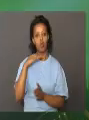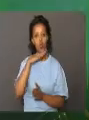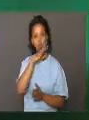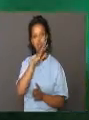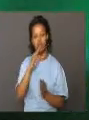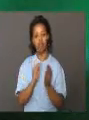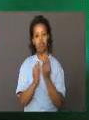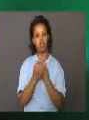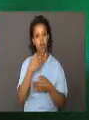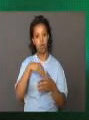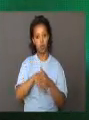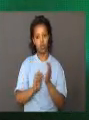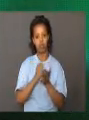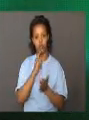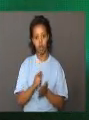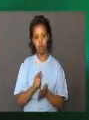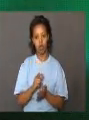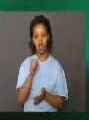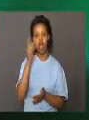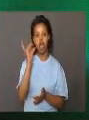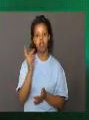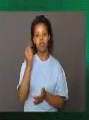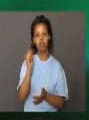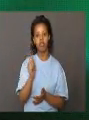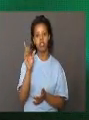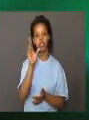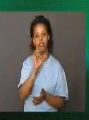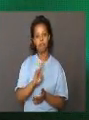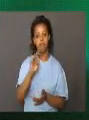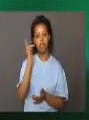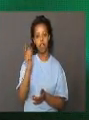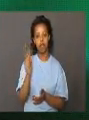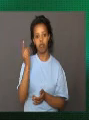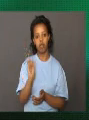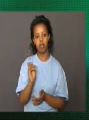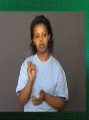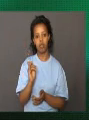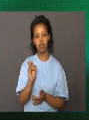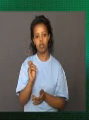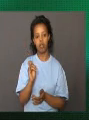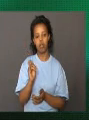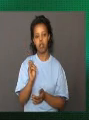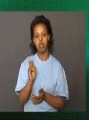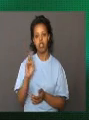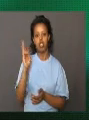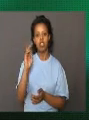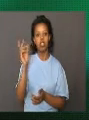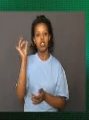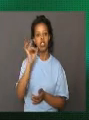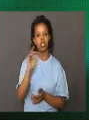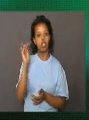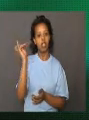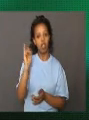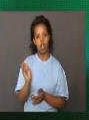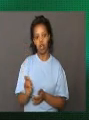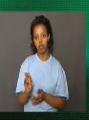treatment, the activated sludge method. The activated sludge method